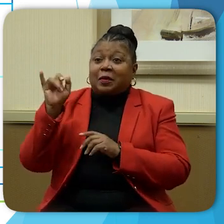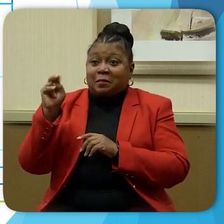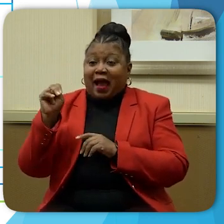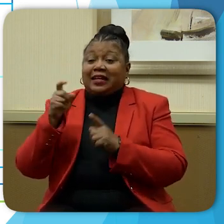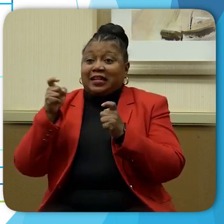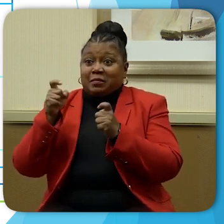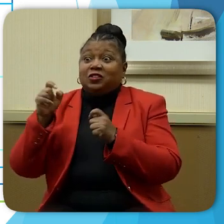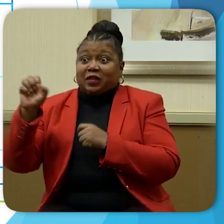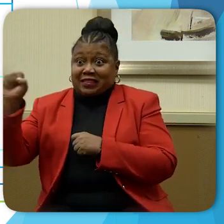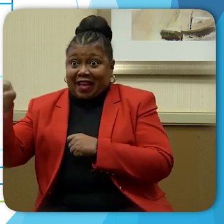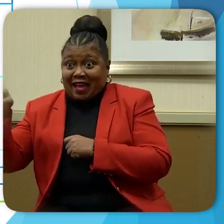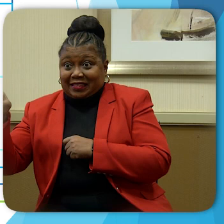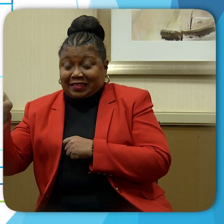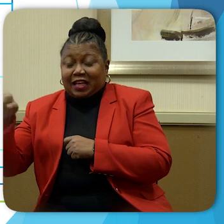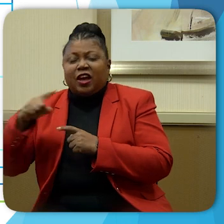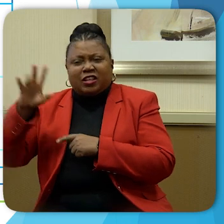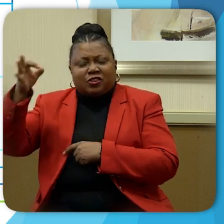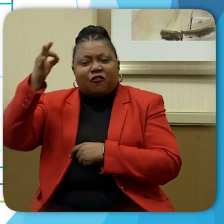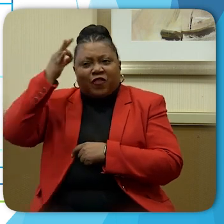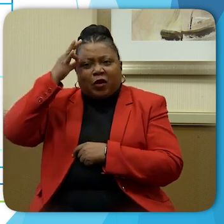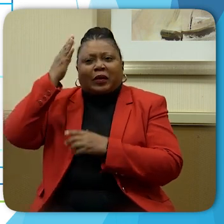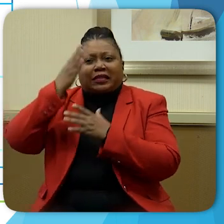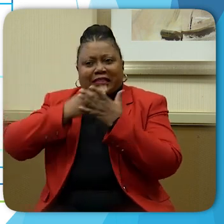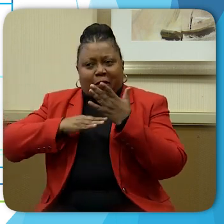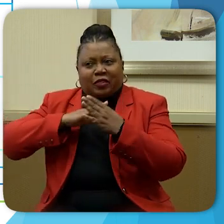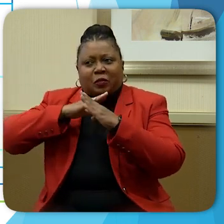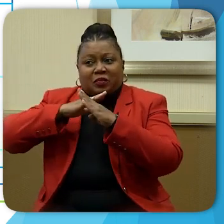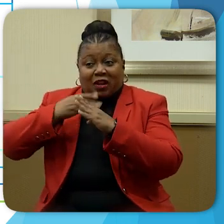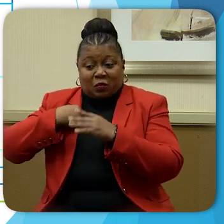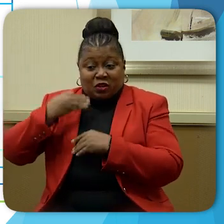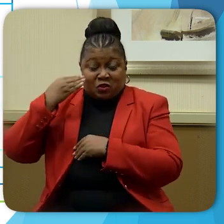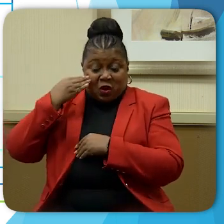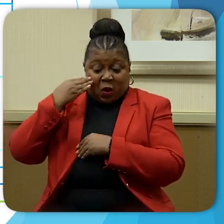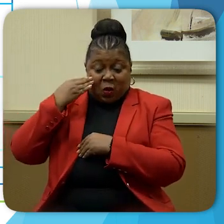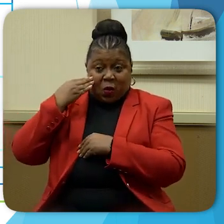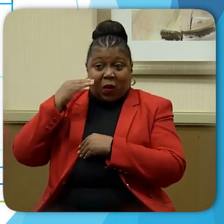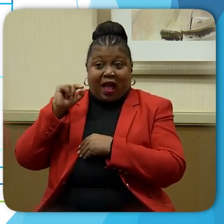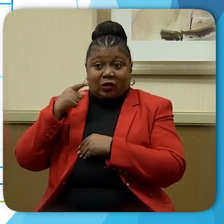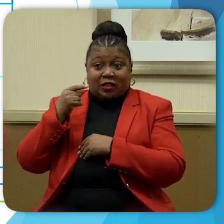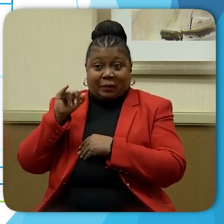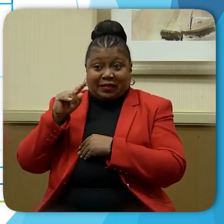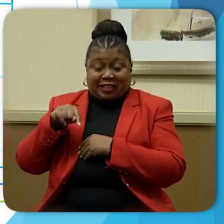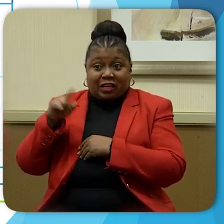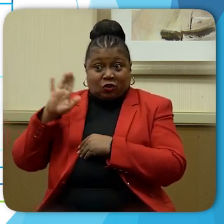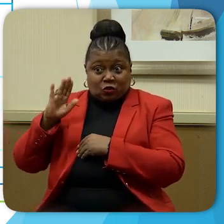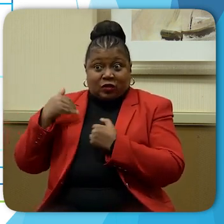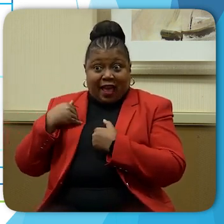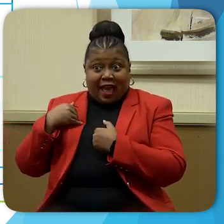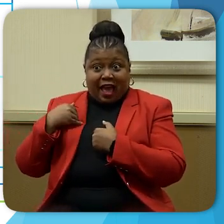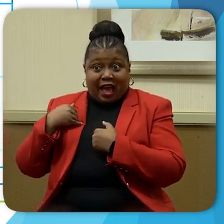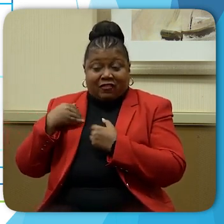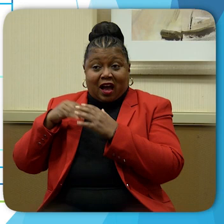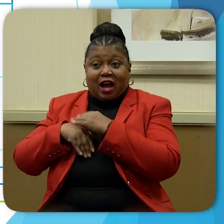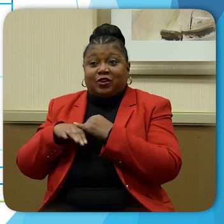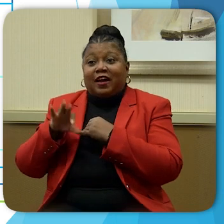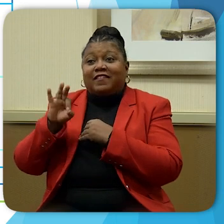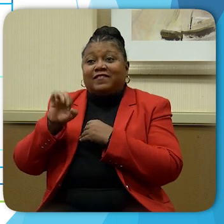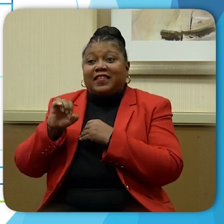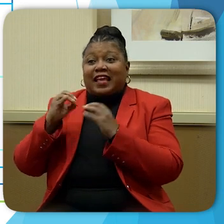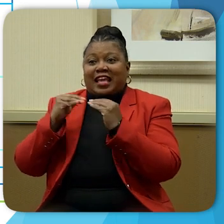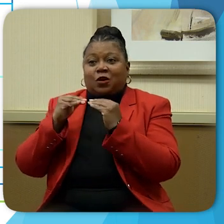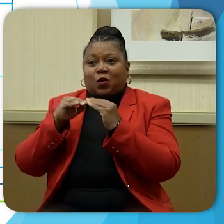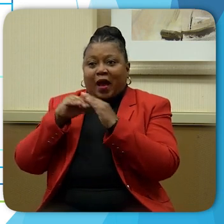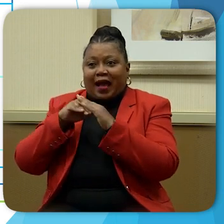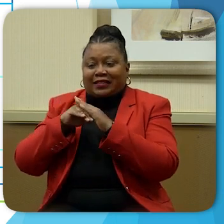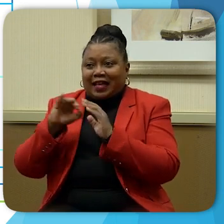administration does. So federally, some of the protections that we know our LGBT students have are under FERPA, under the Equal